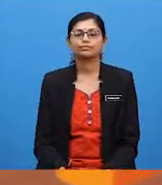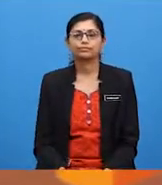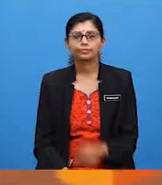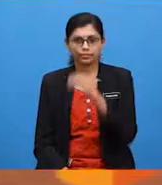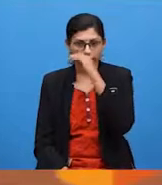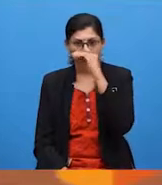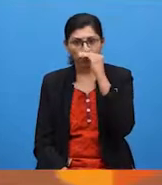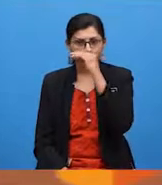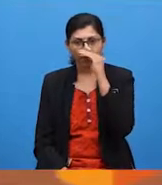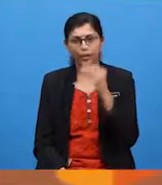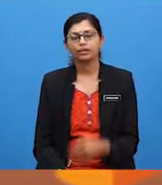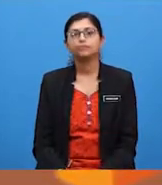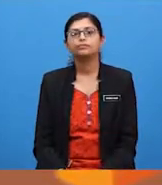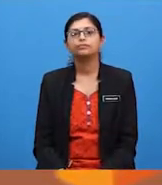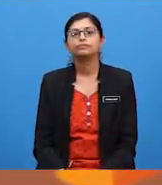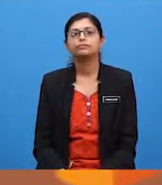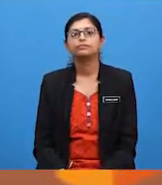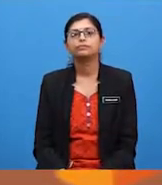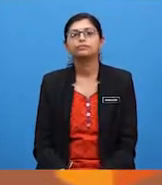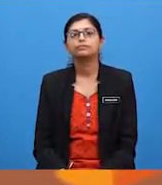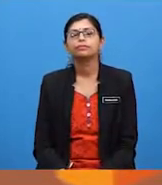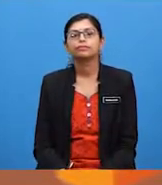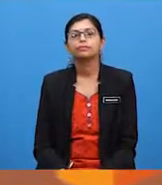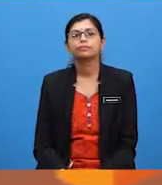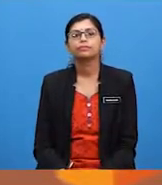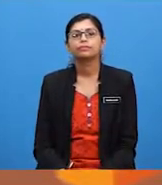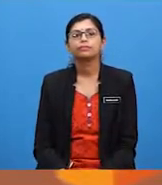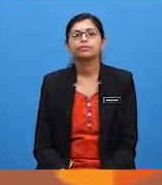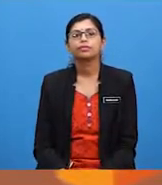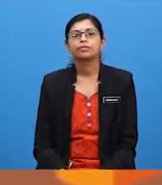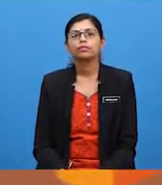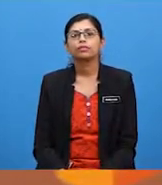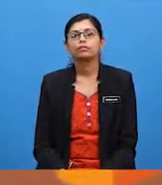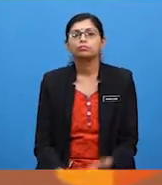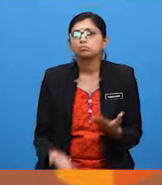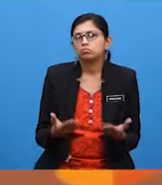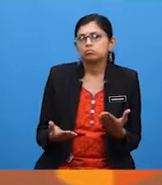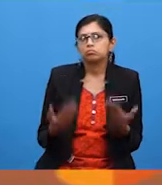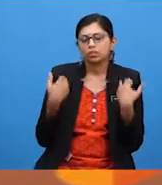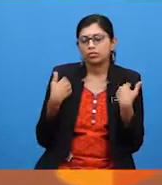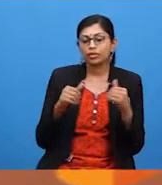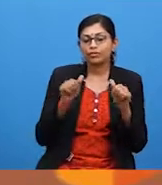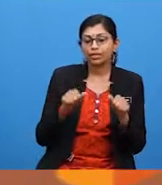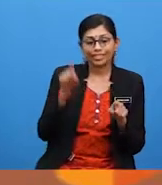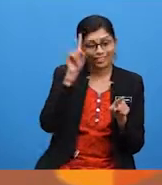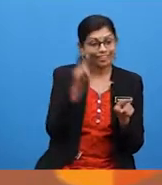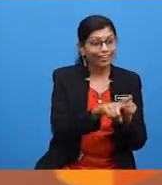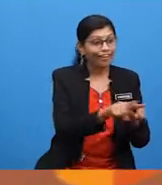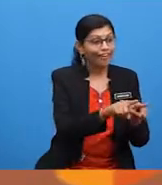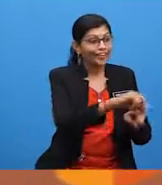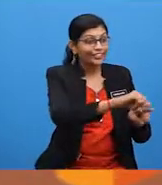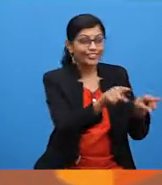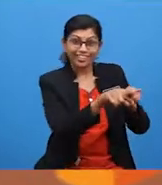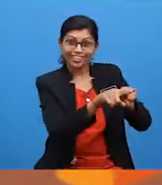Not only that, sometimes we are able to agree on things, but there are times when